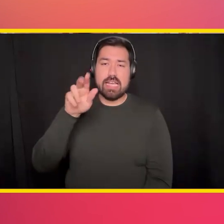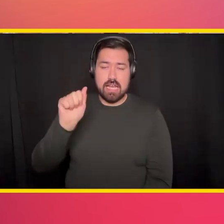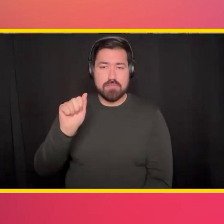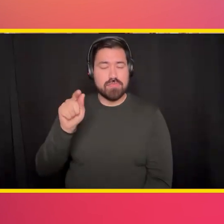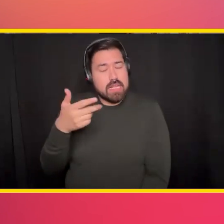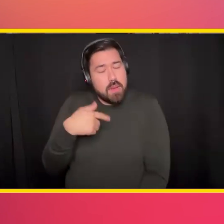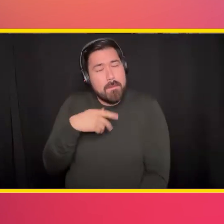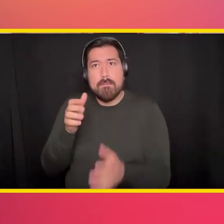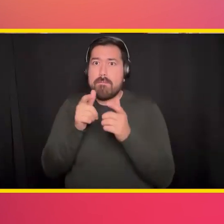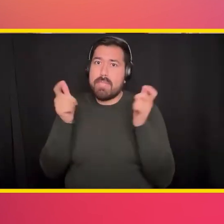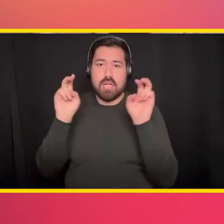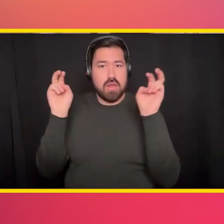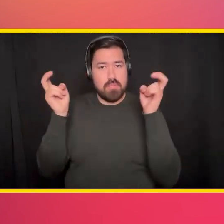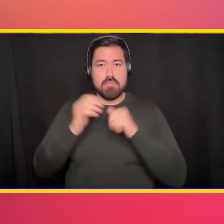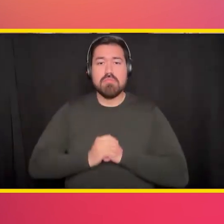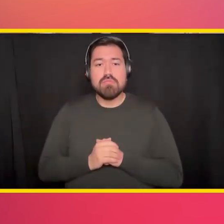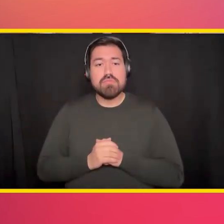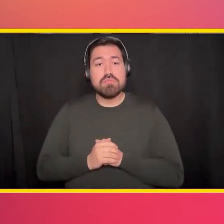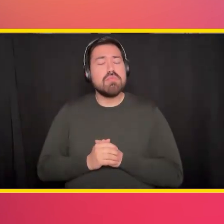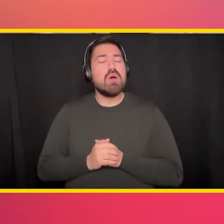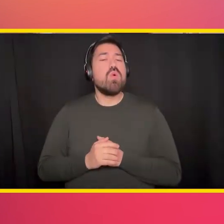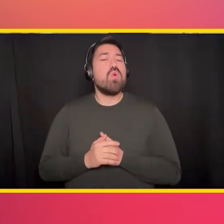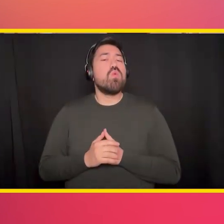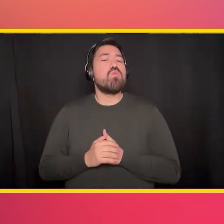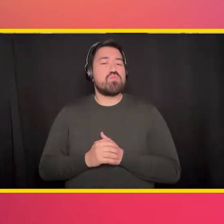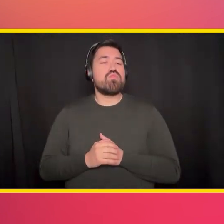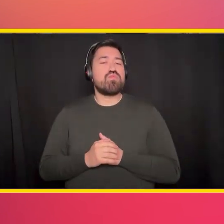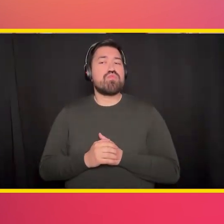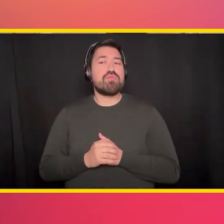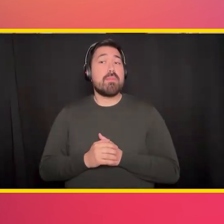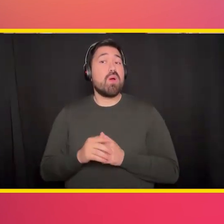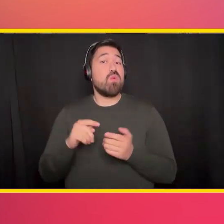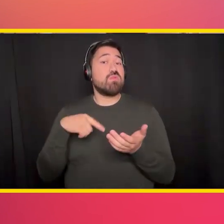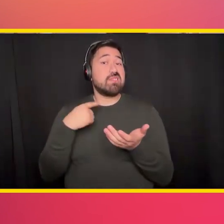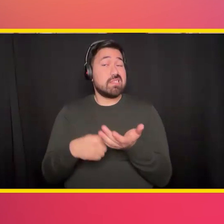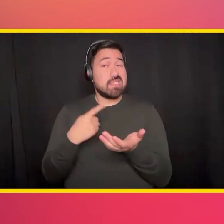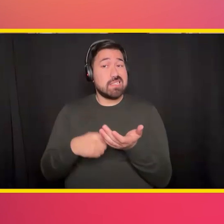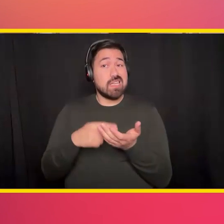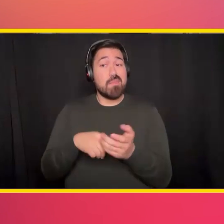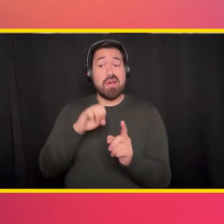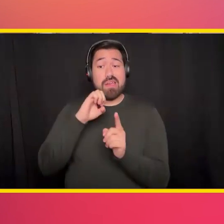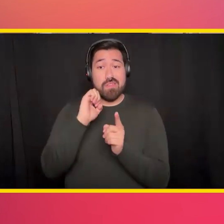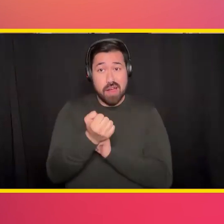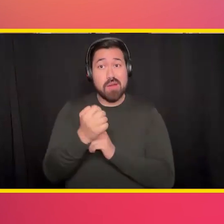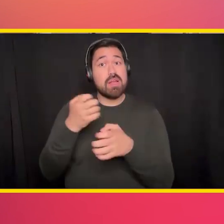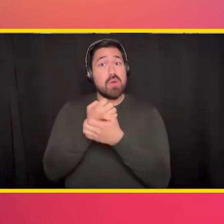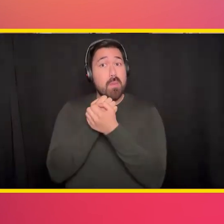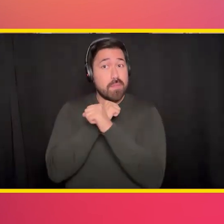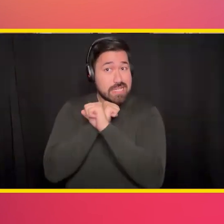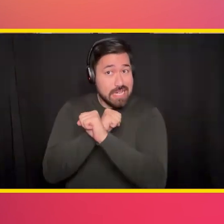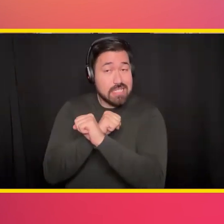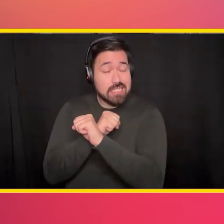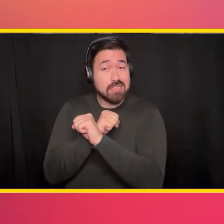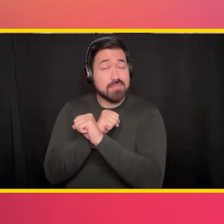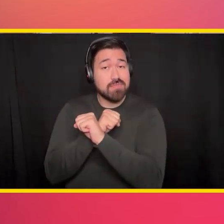right? And so what must, or when we're talking about environmental protections, and it feels as though